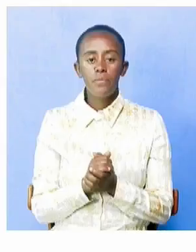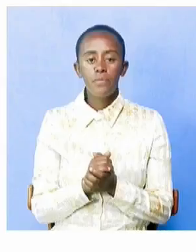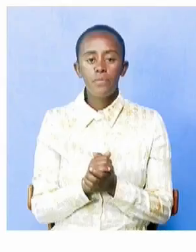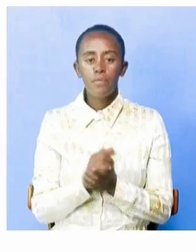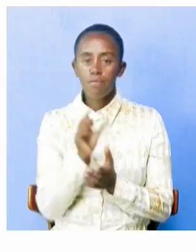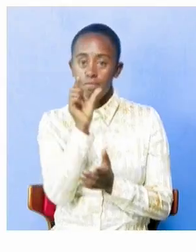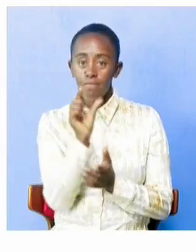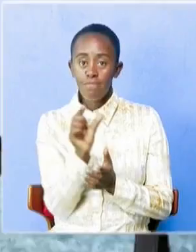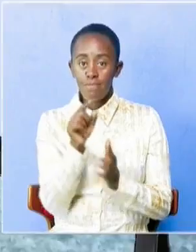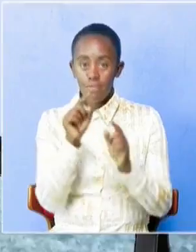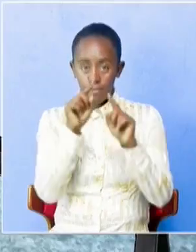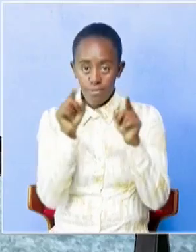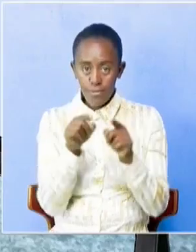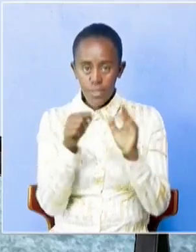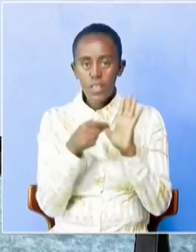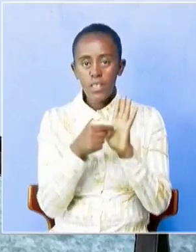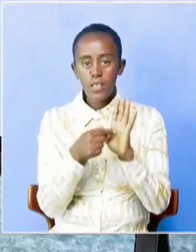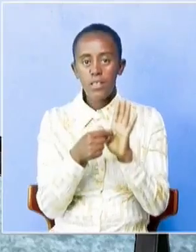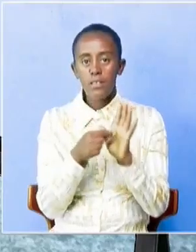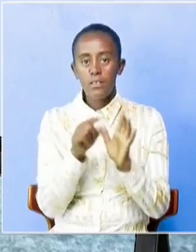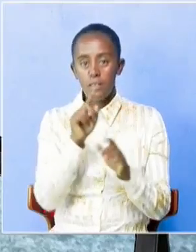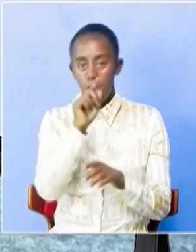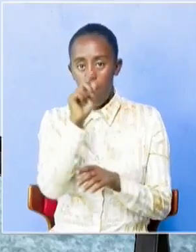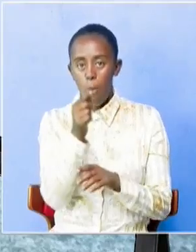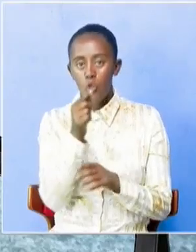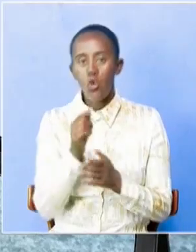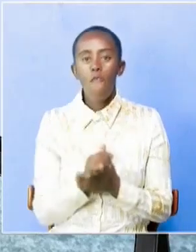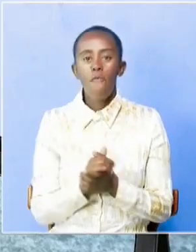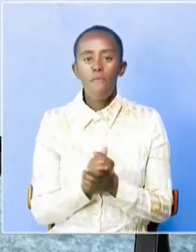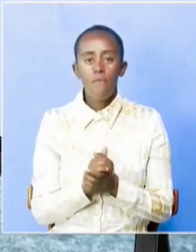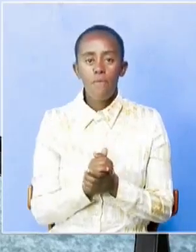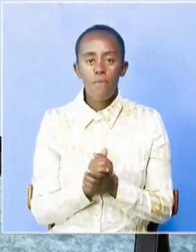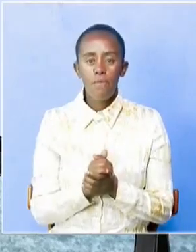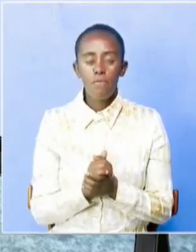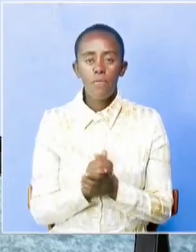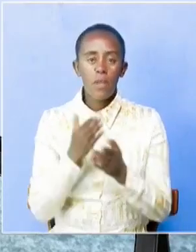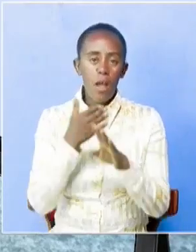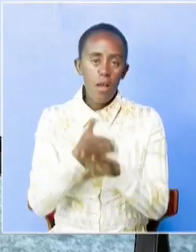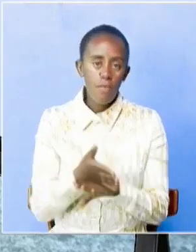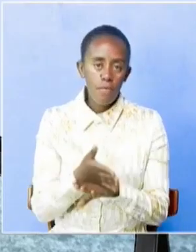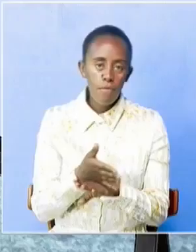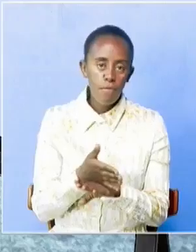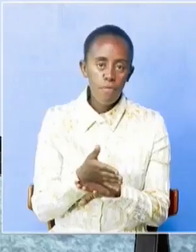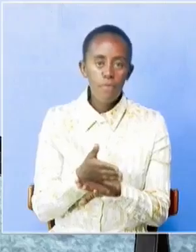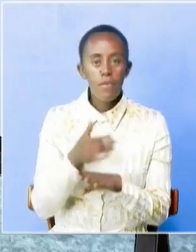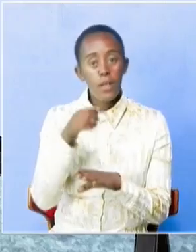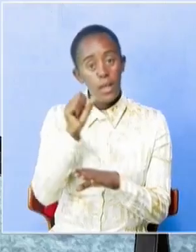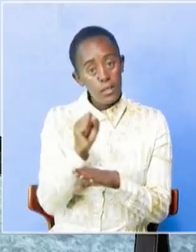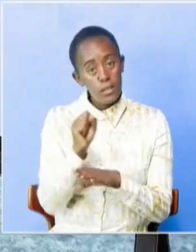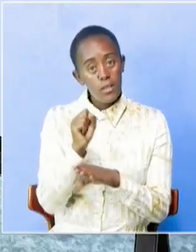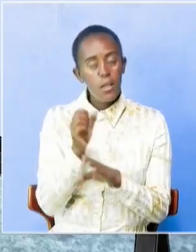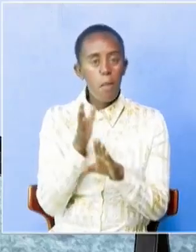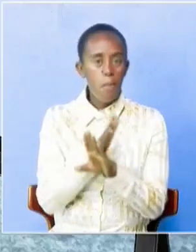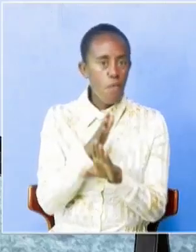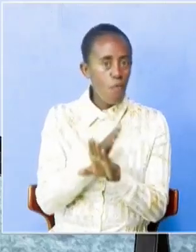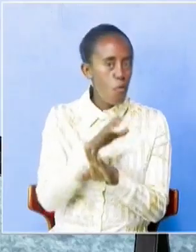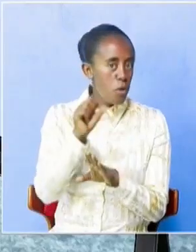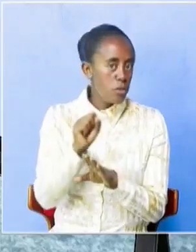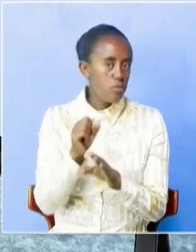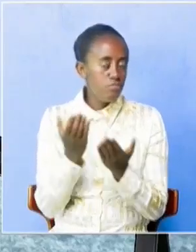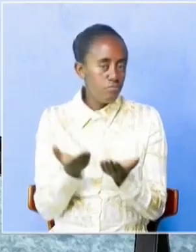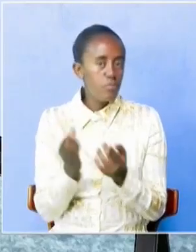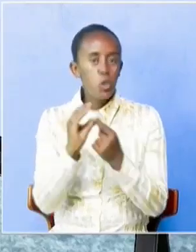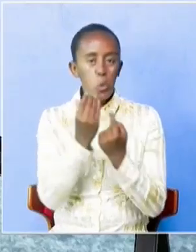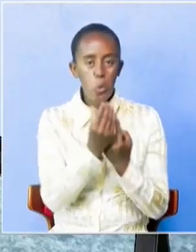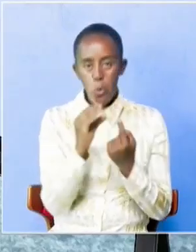this symbol is an apostrophe, right? And we use it after S or before S, depending on